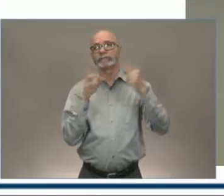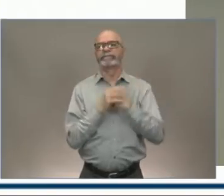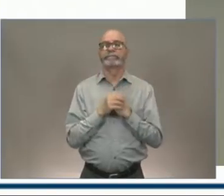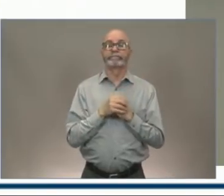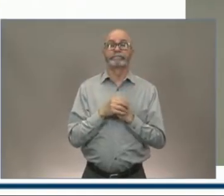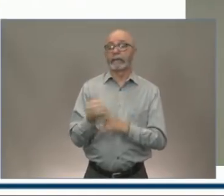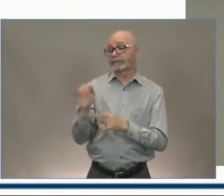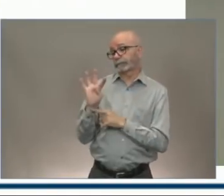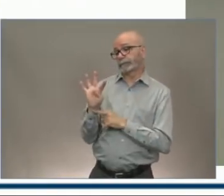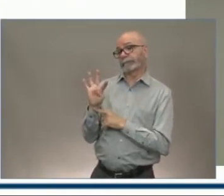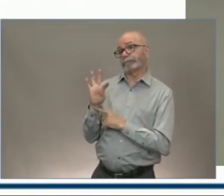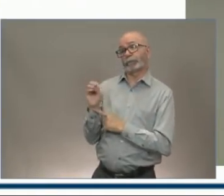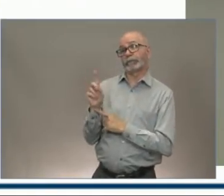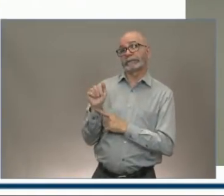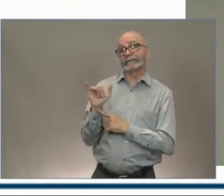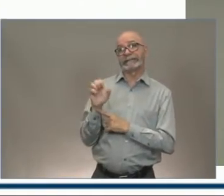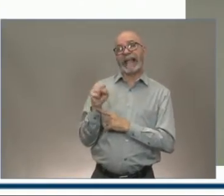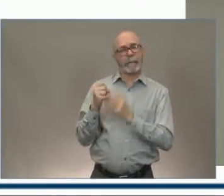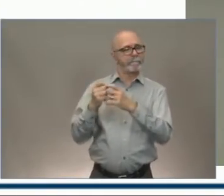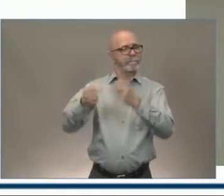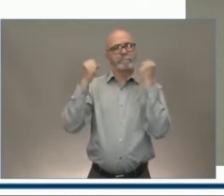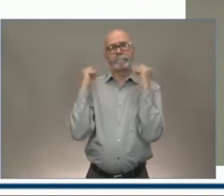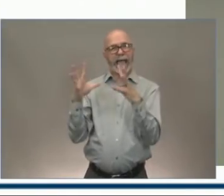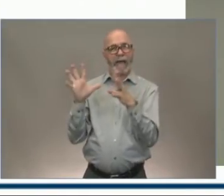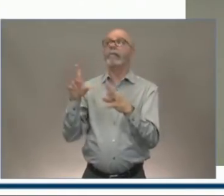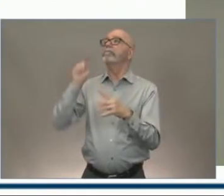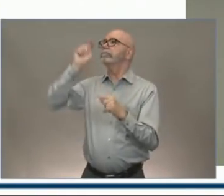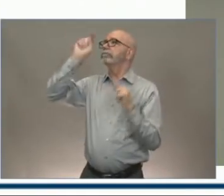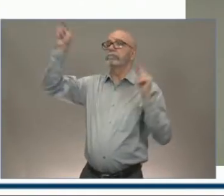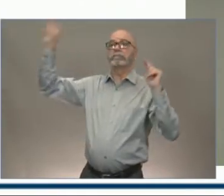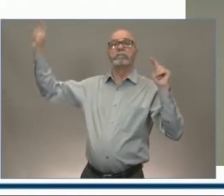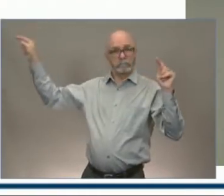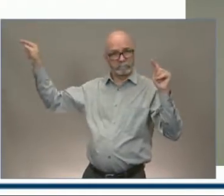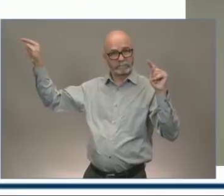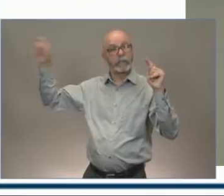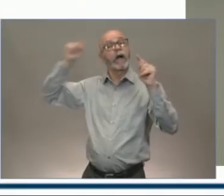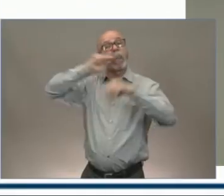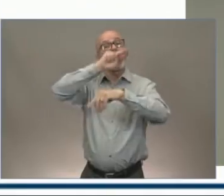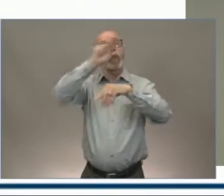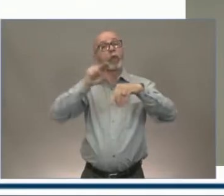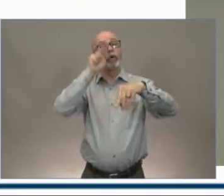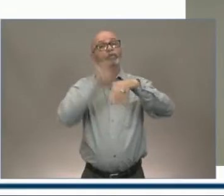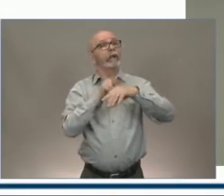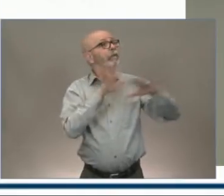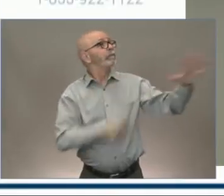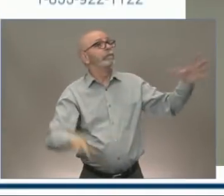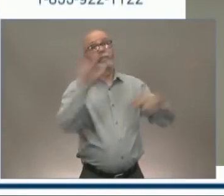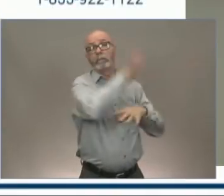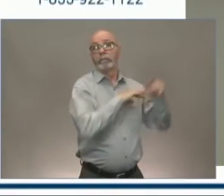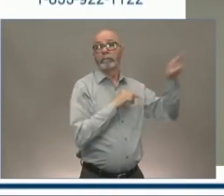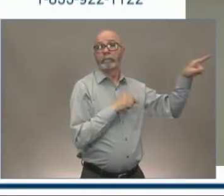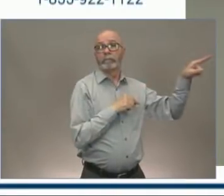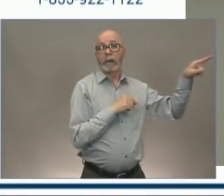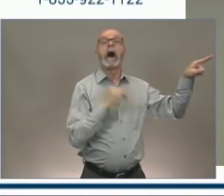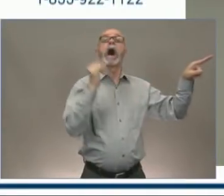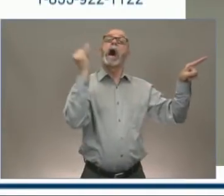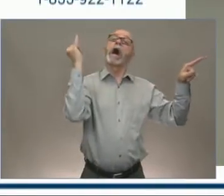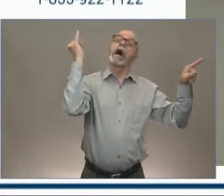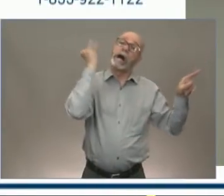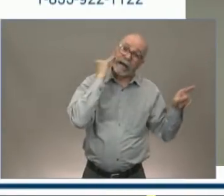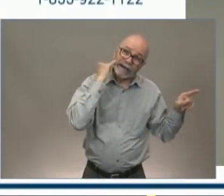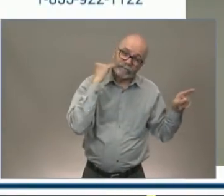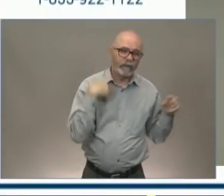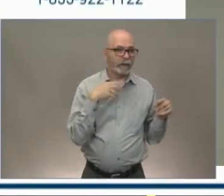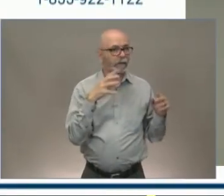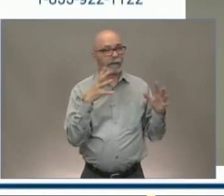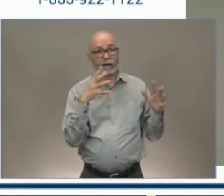provinces currently at, and the NACI recommendation would say that if there's extenuating epidemiologic or supply issues, that provinces could extend